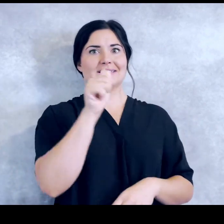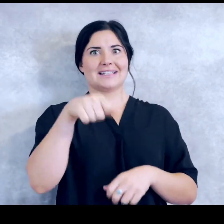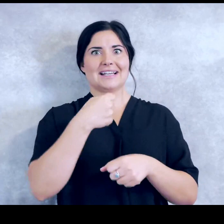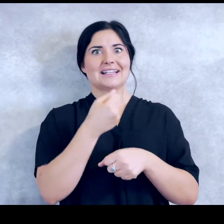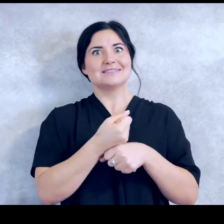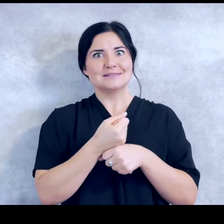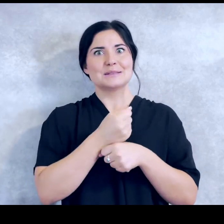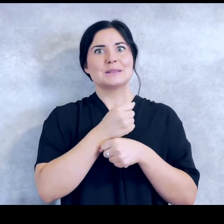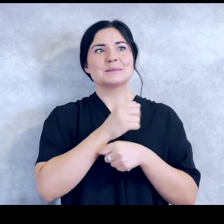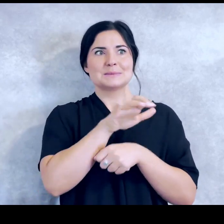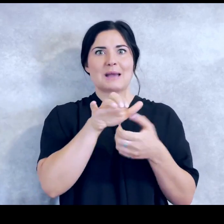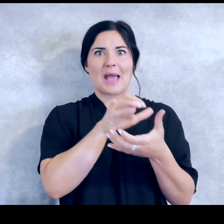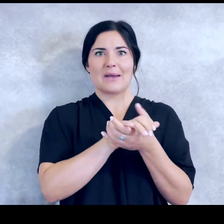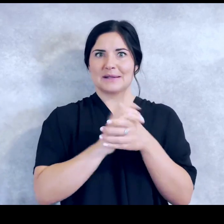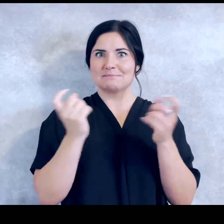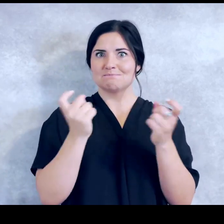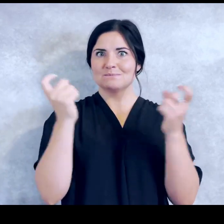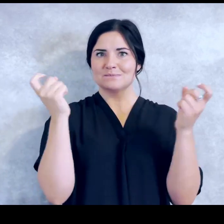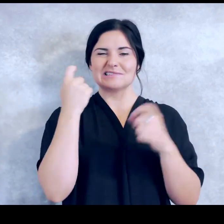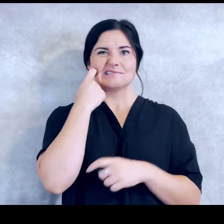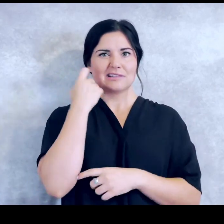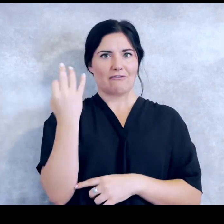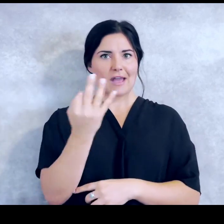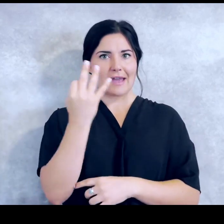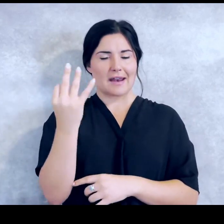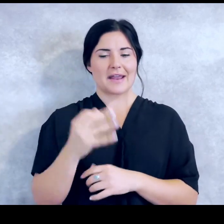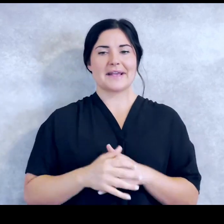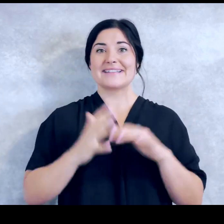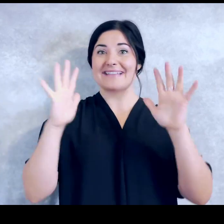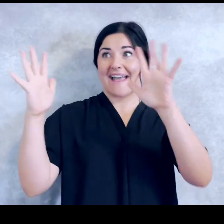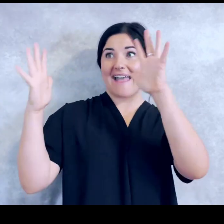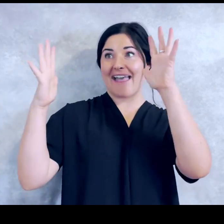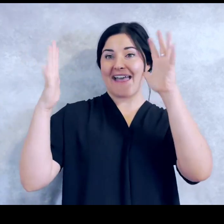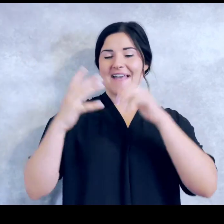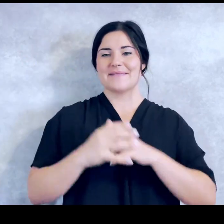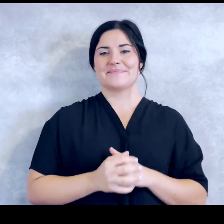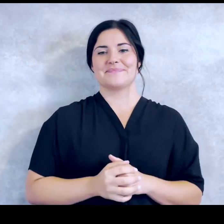our 10-year wedding anniversary. 10 years. Yeah.